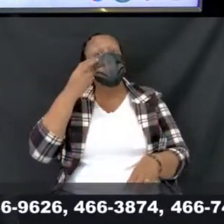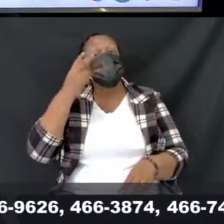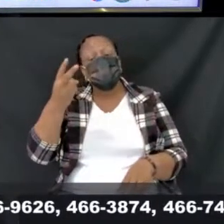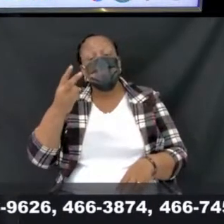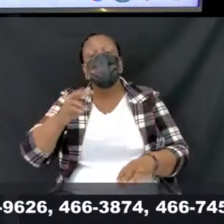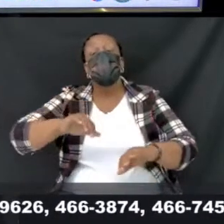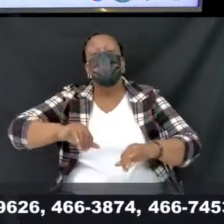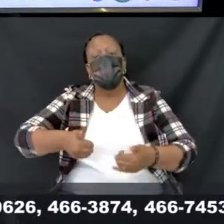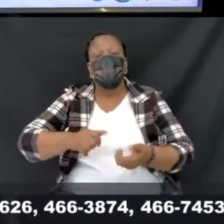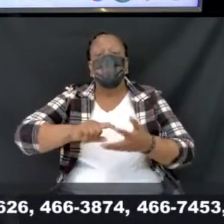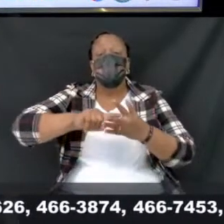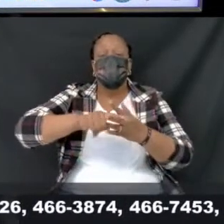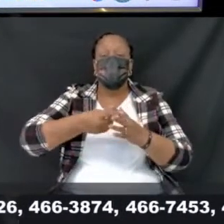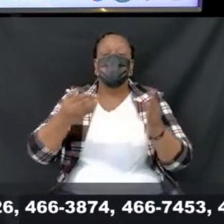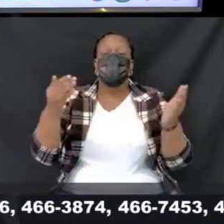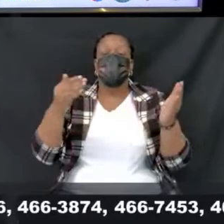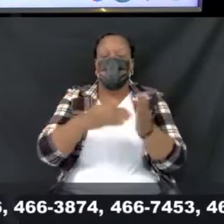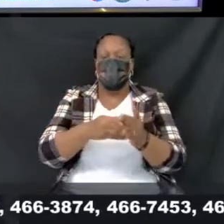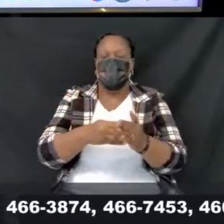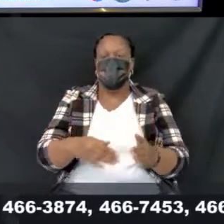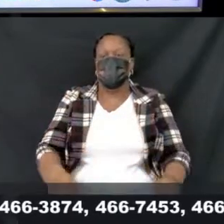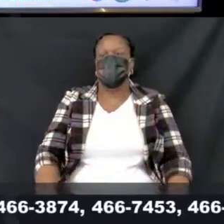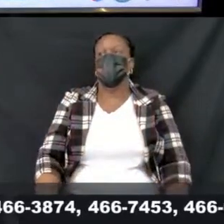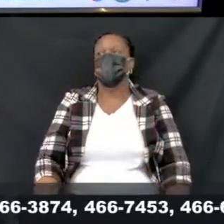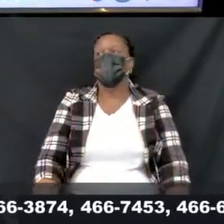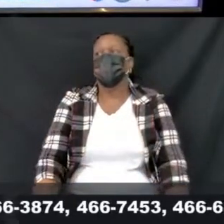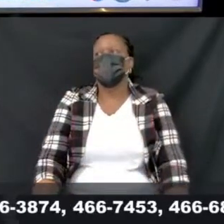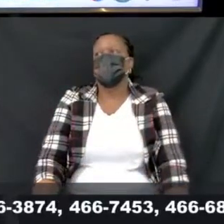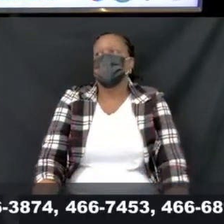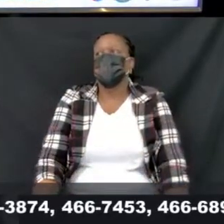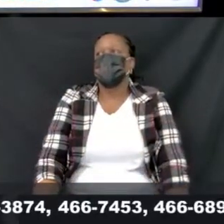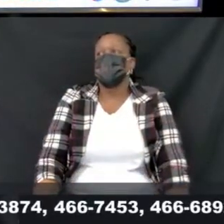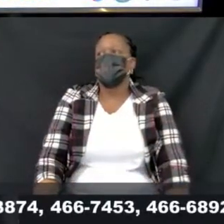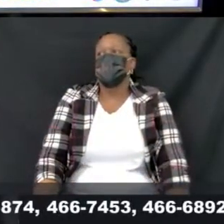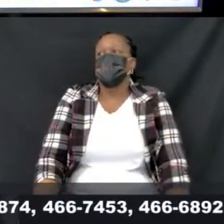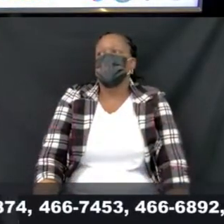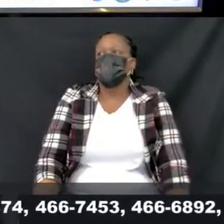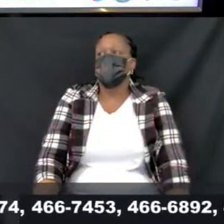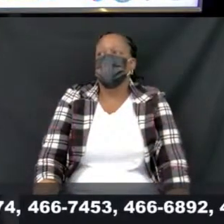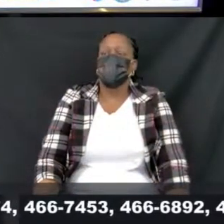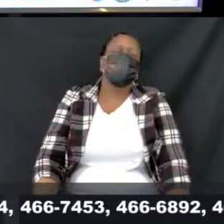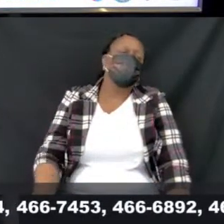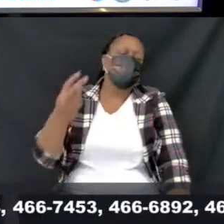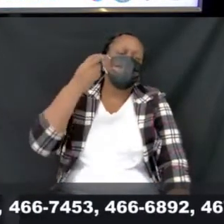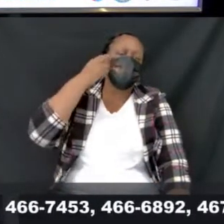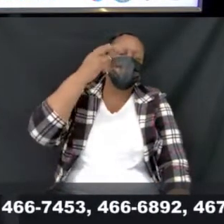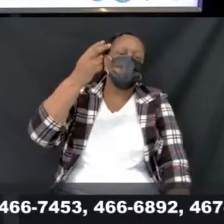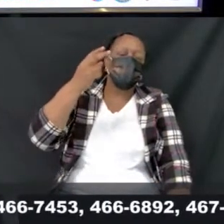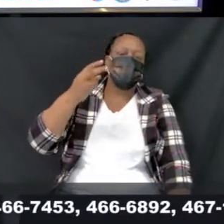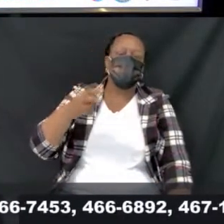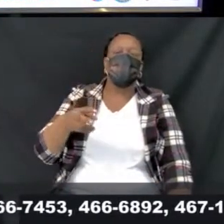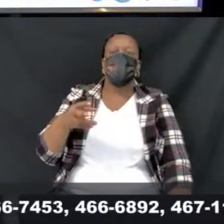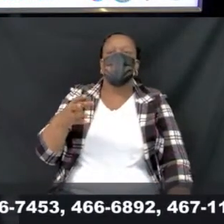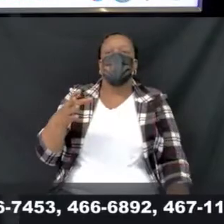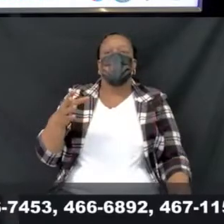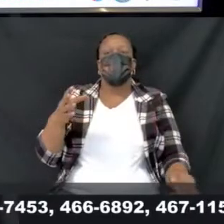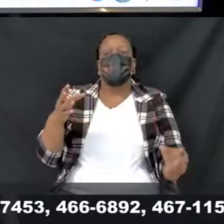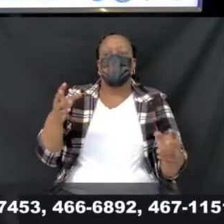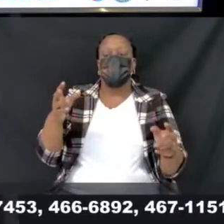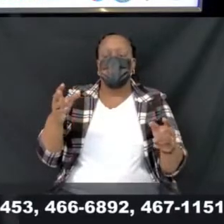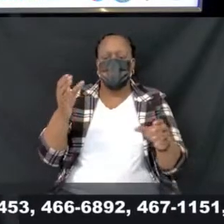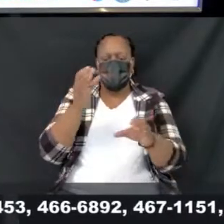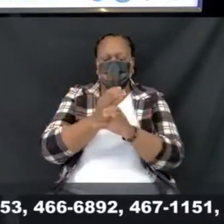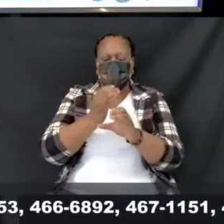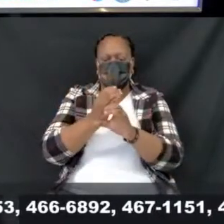sporting activities as soon as possible. We also reviewed the drag racing in Nevis as a proposal was